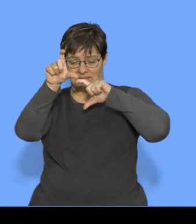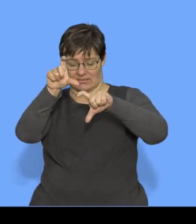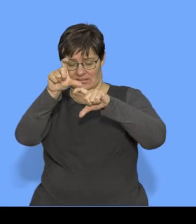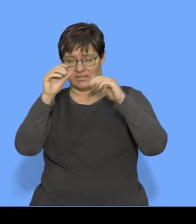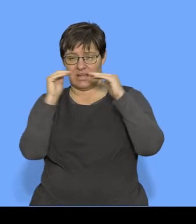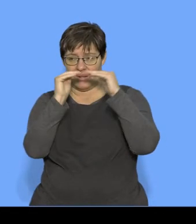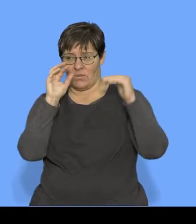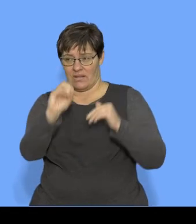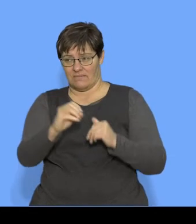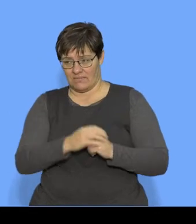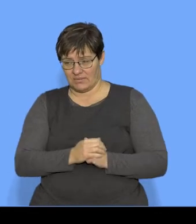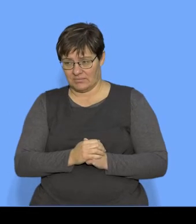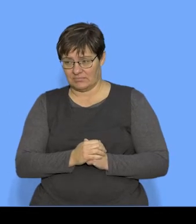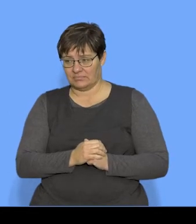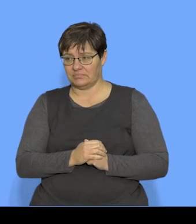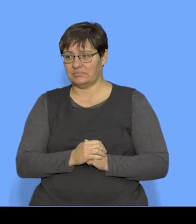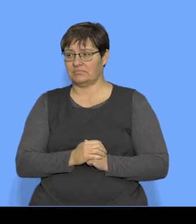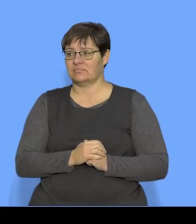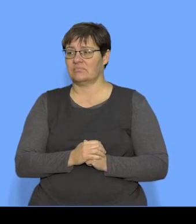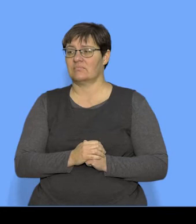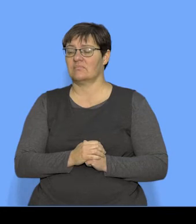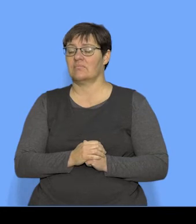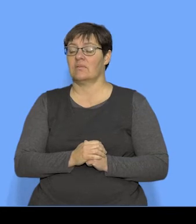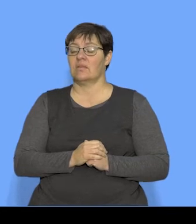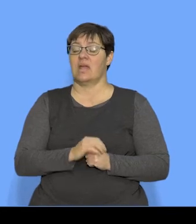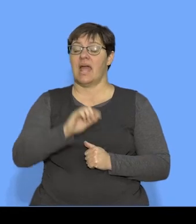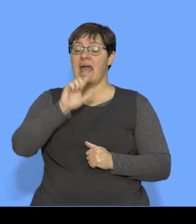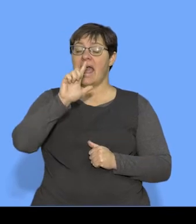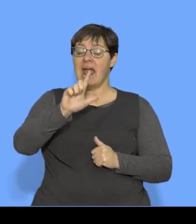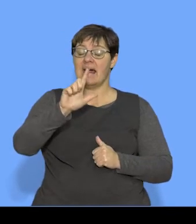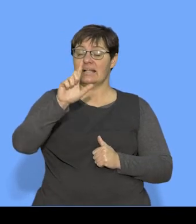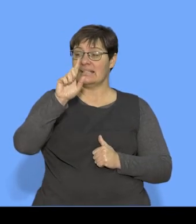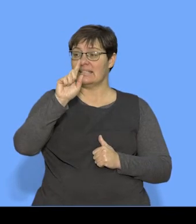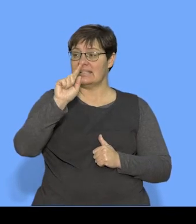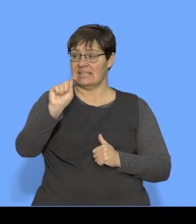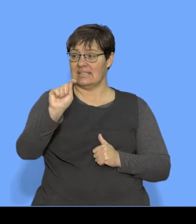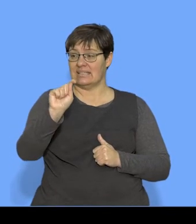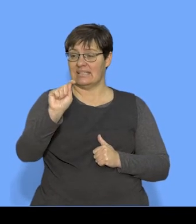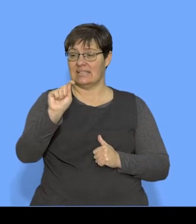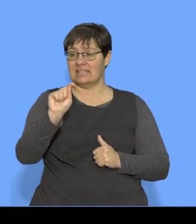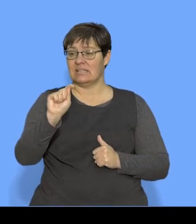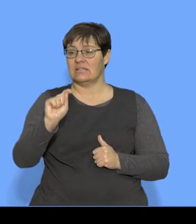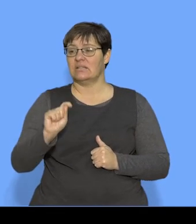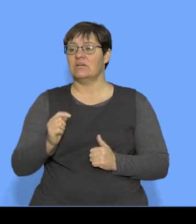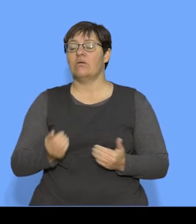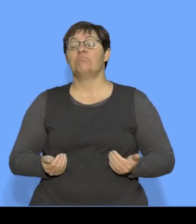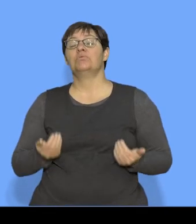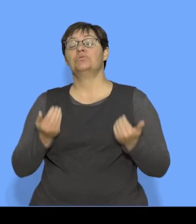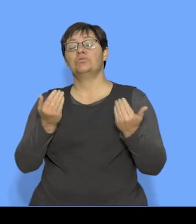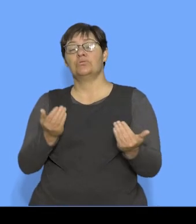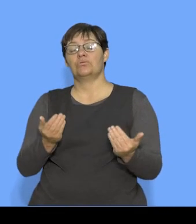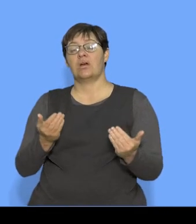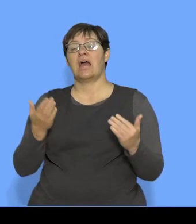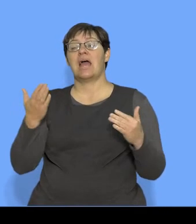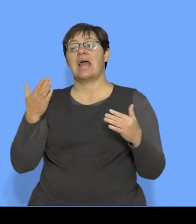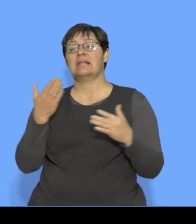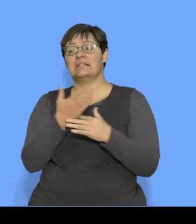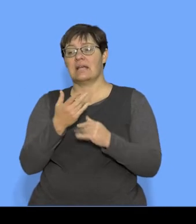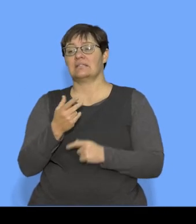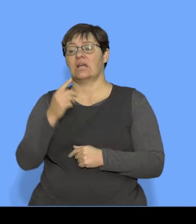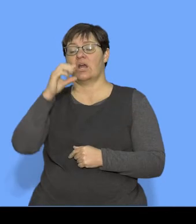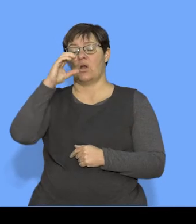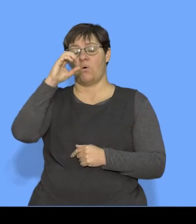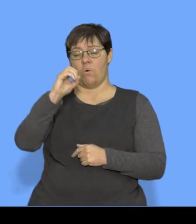to that line segment. Now, this is where the LT produced intersects